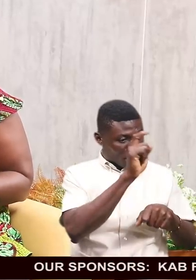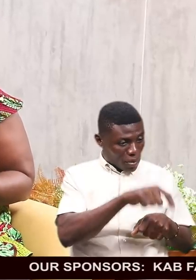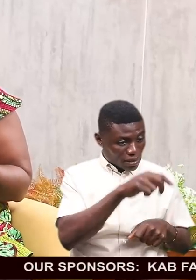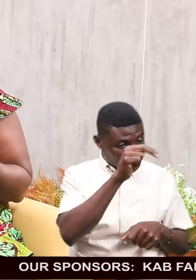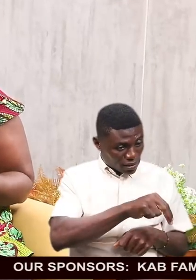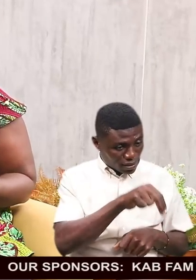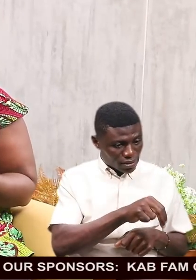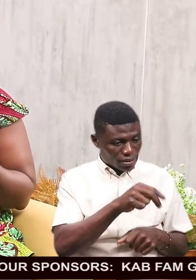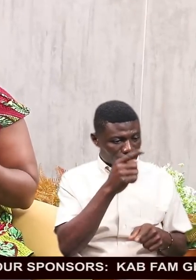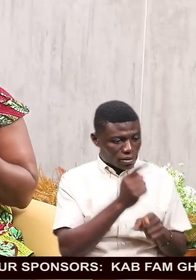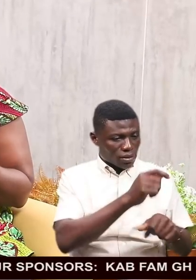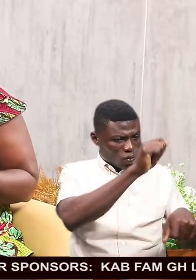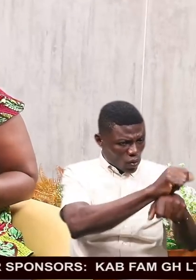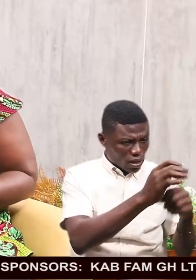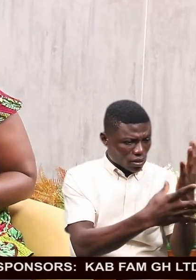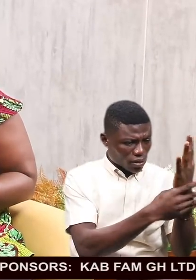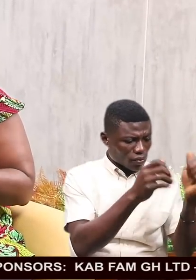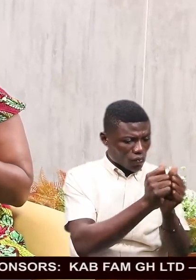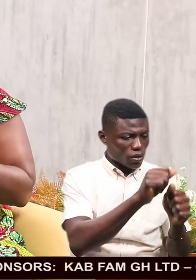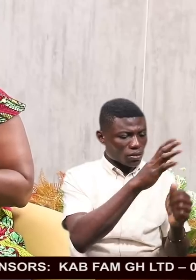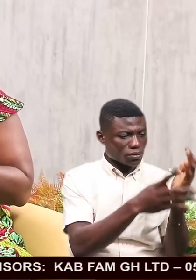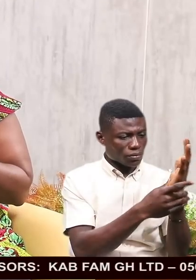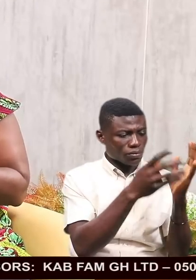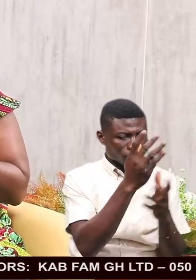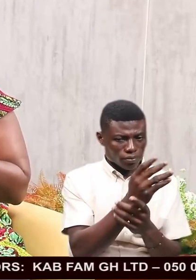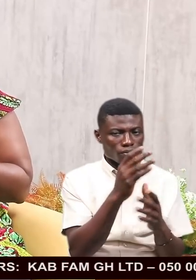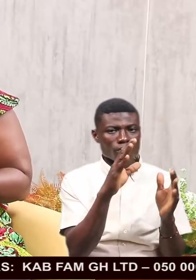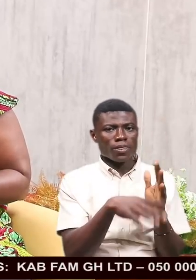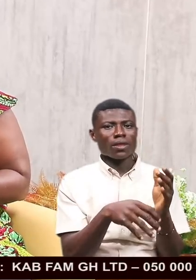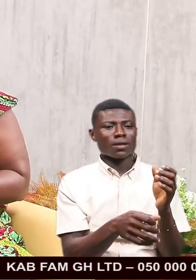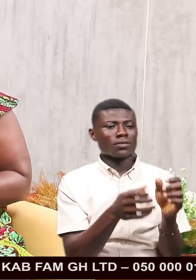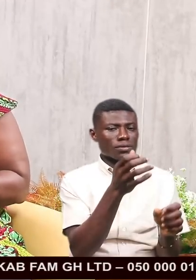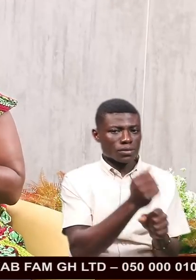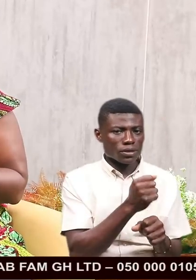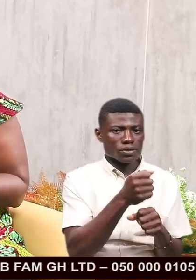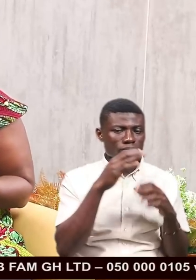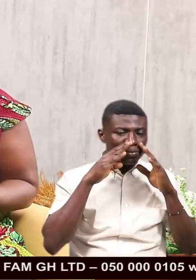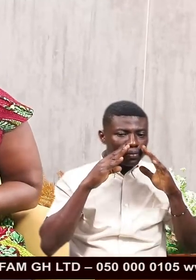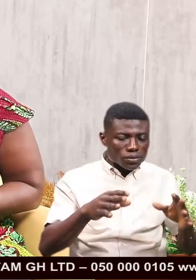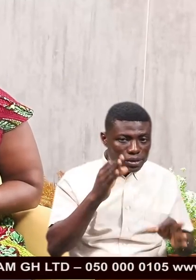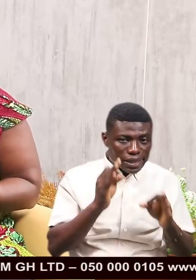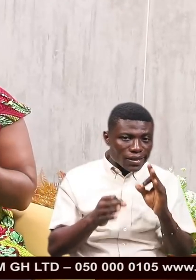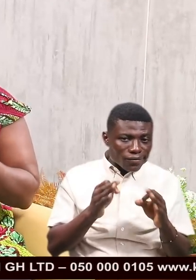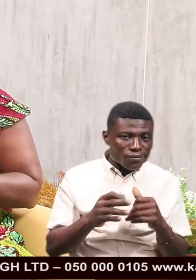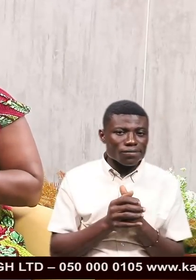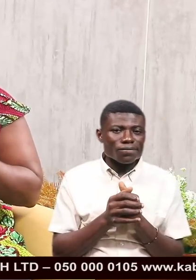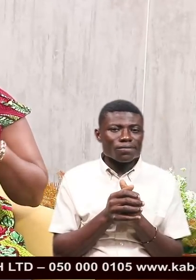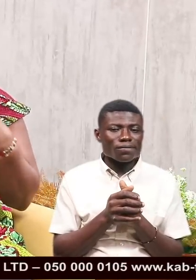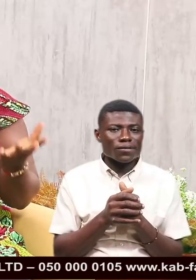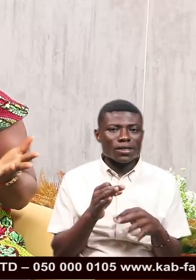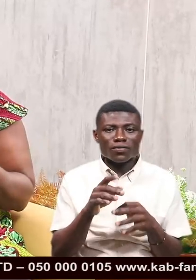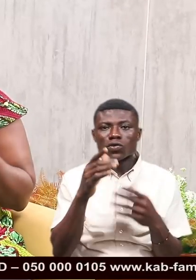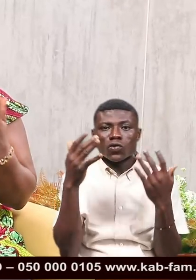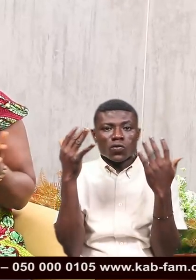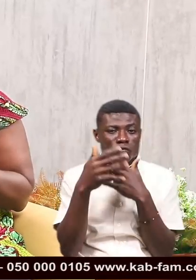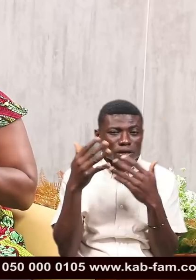hia fa wonsa eye adwuma ne nya wo fa ho die senso se ye